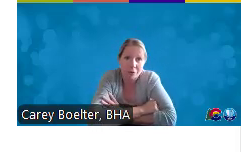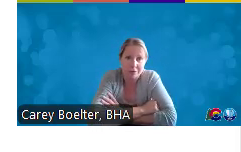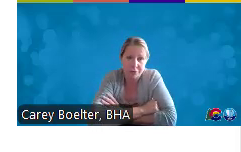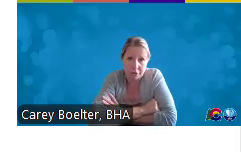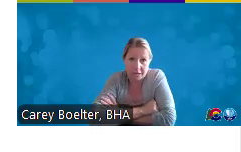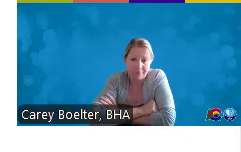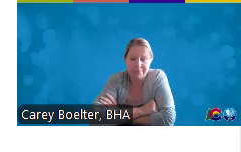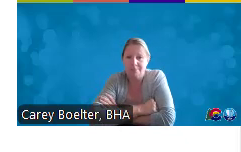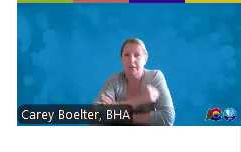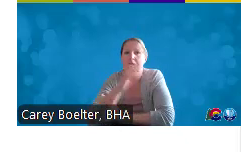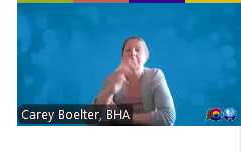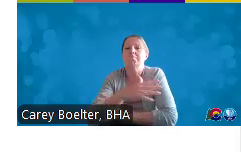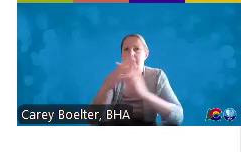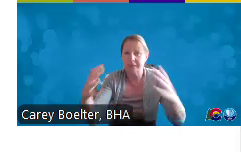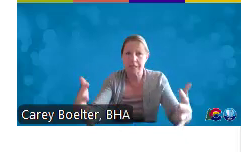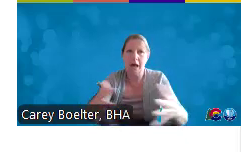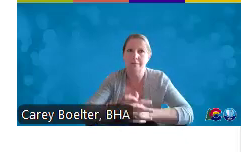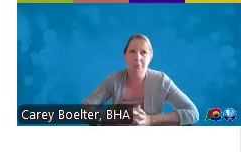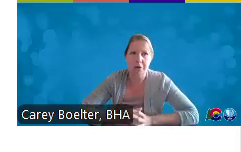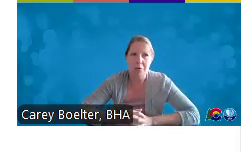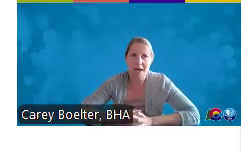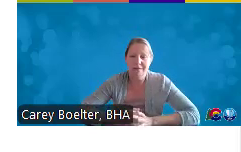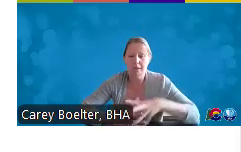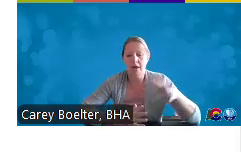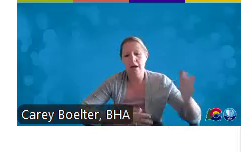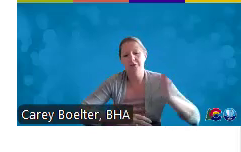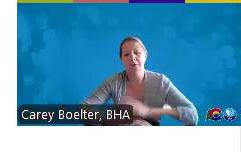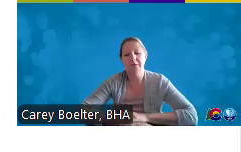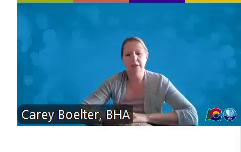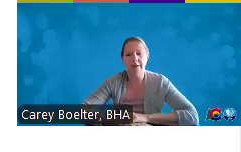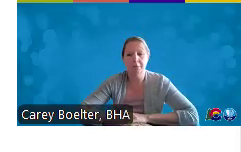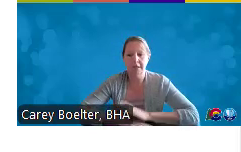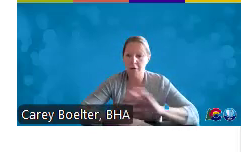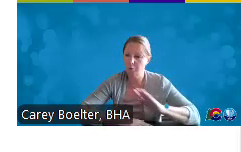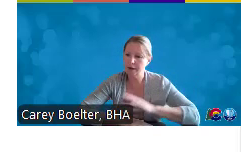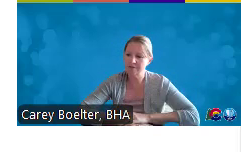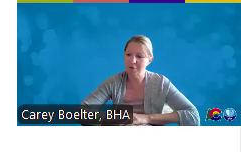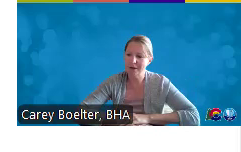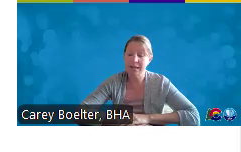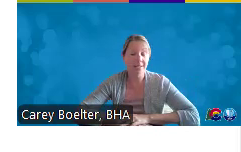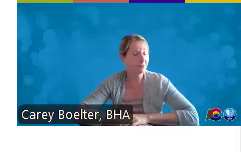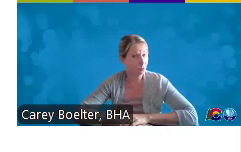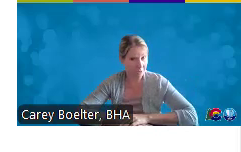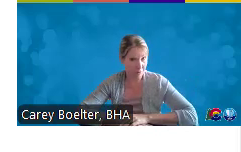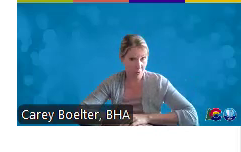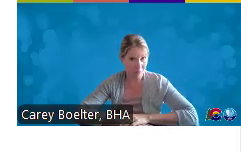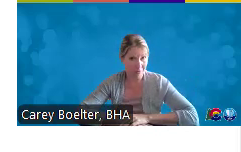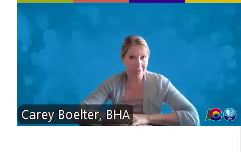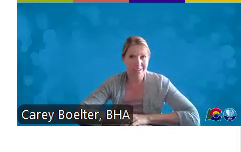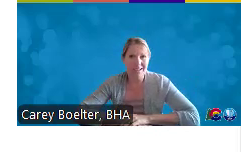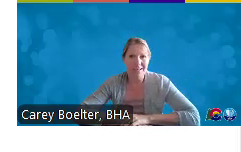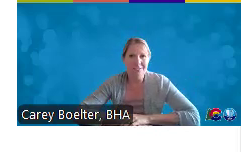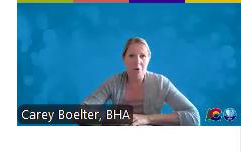total hours of training. And it's a lot. We know that. I just want to let everybody know, remind everybody, it is free